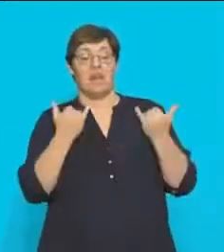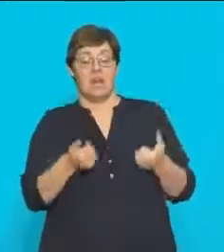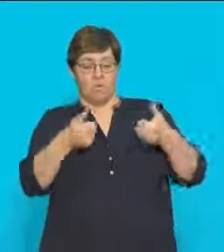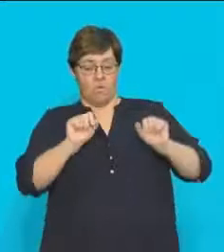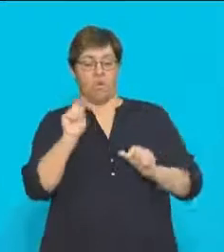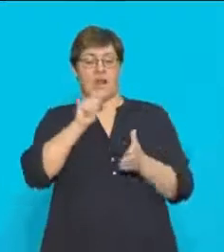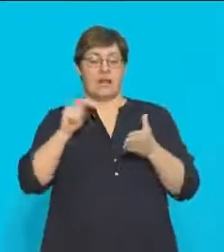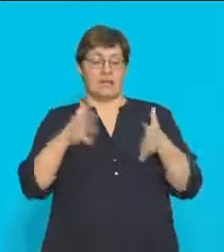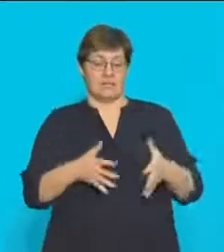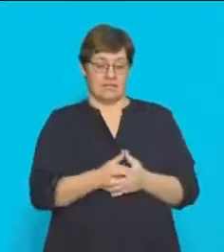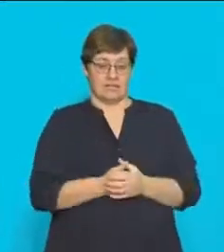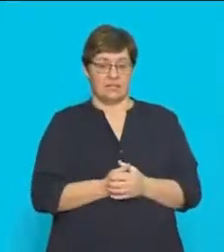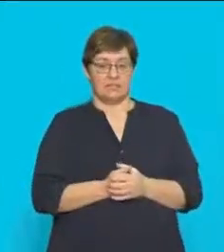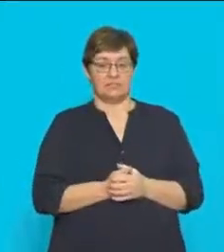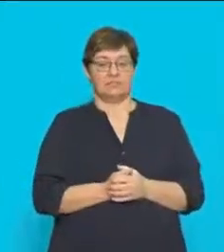our calculator.